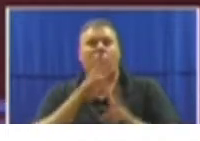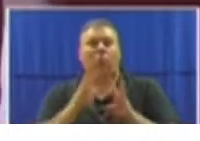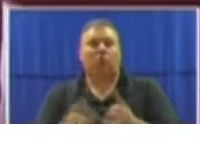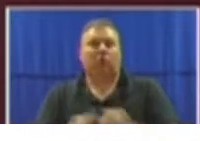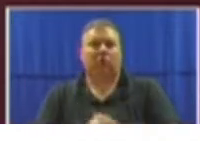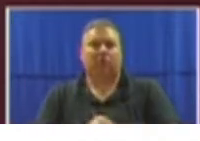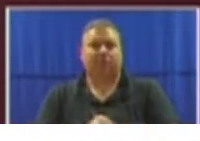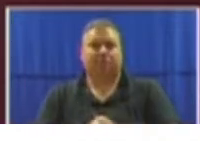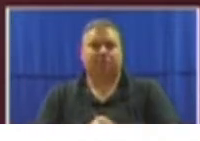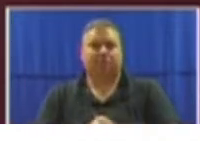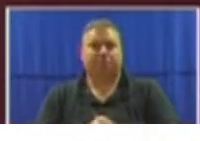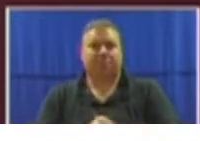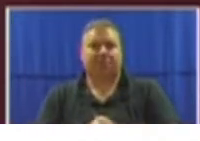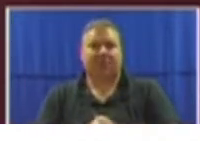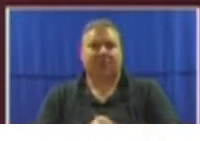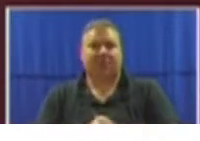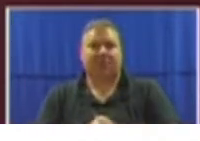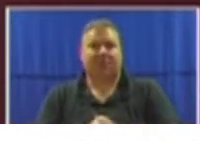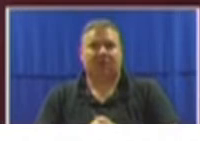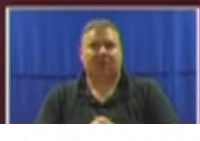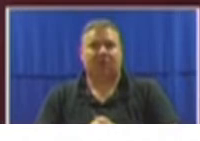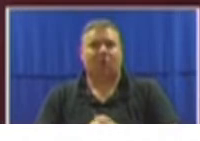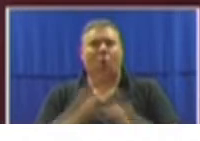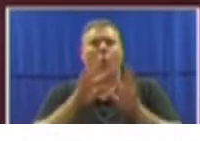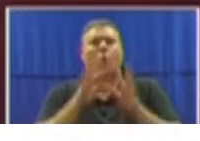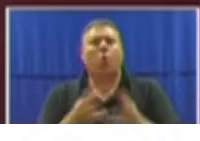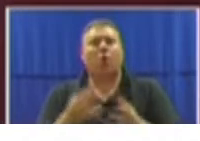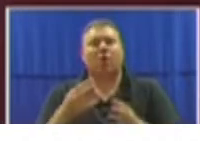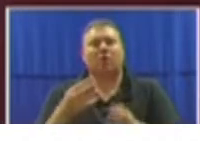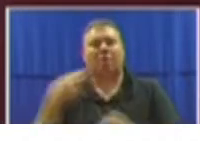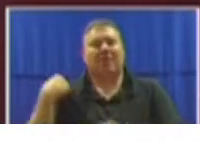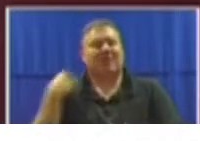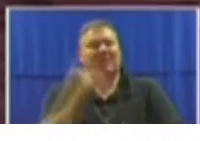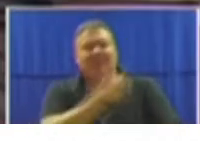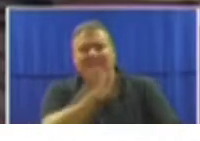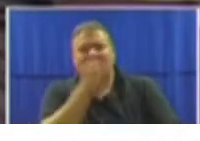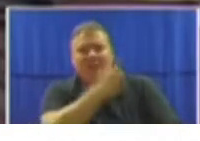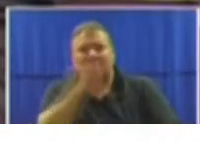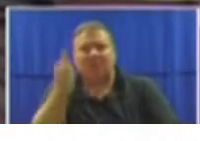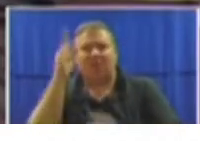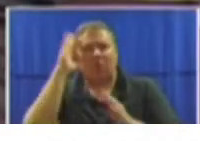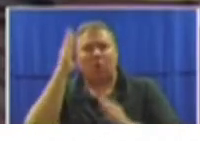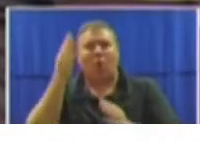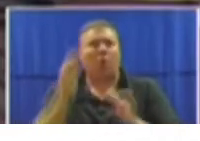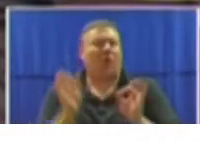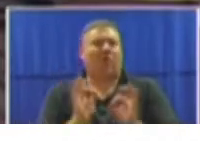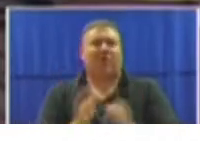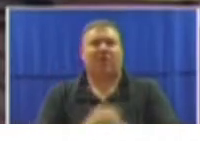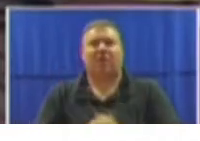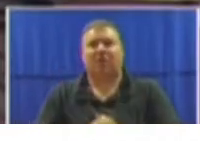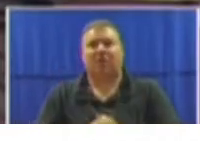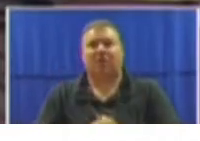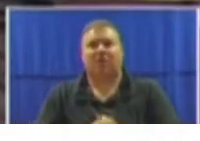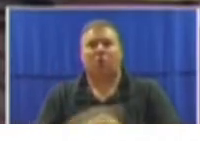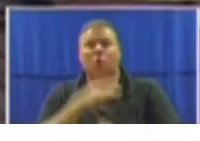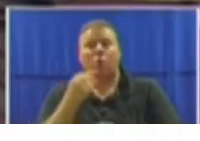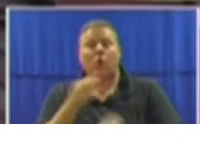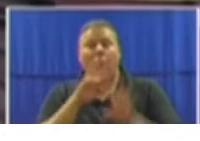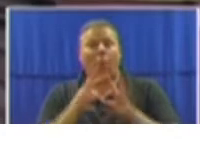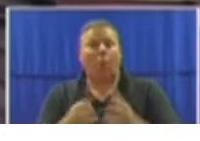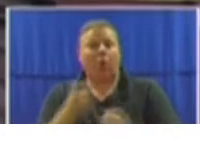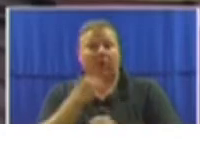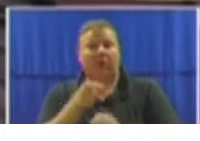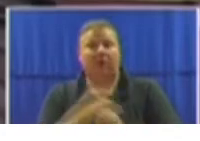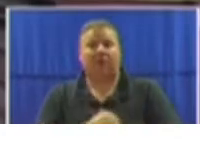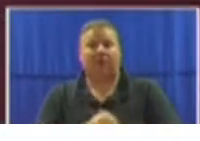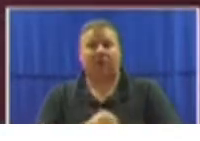world that these pampered ministers know absolutely nothing about. In this real world, so did I,